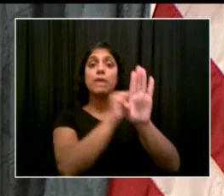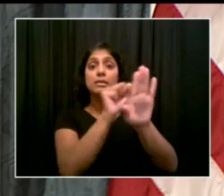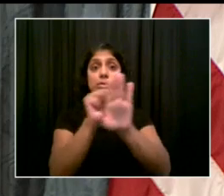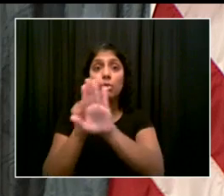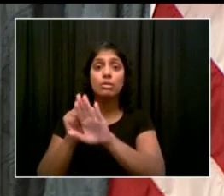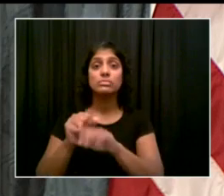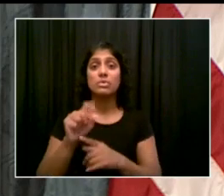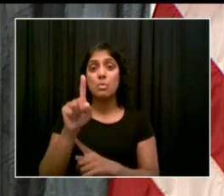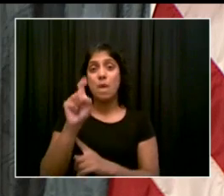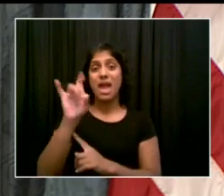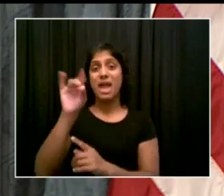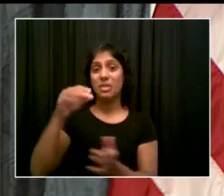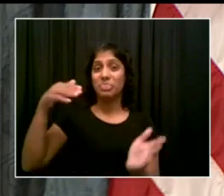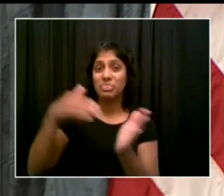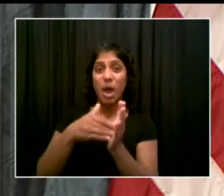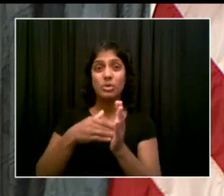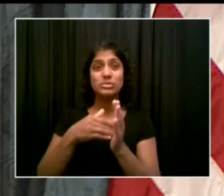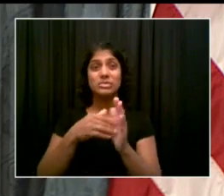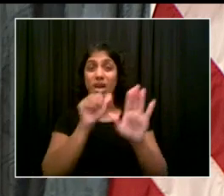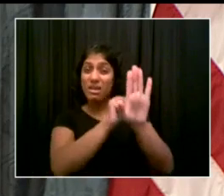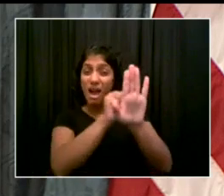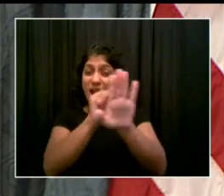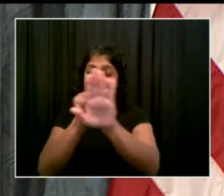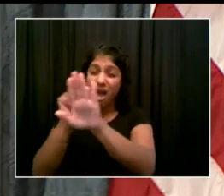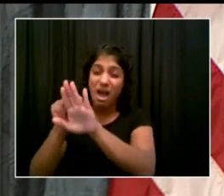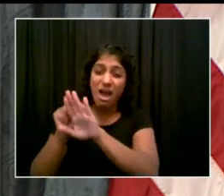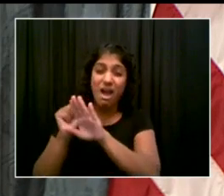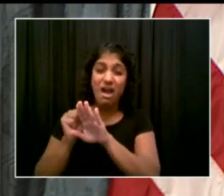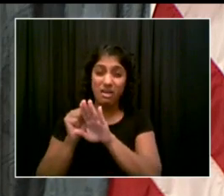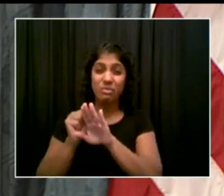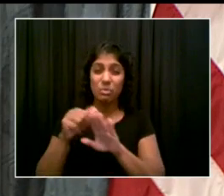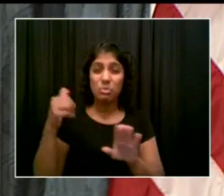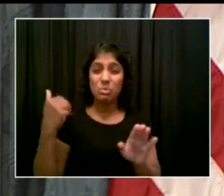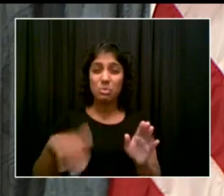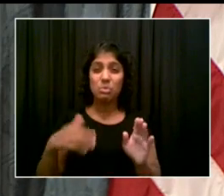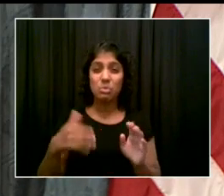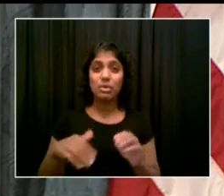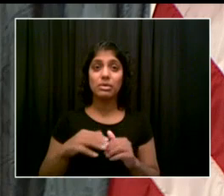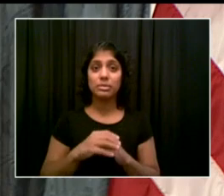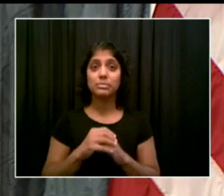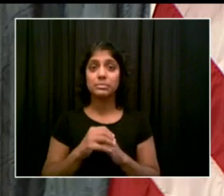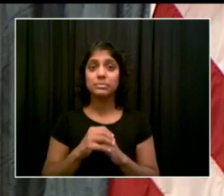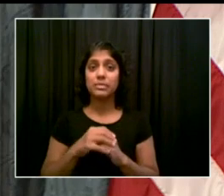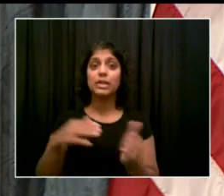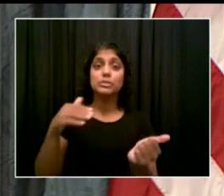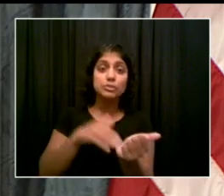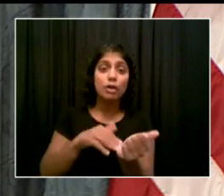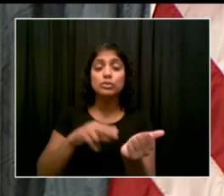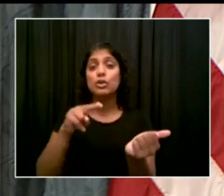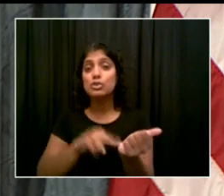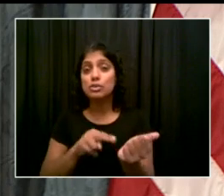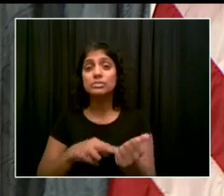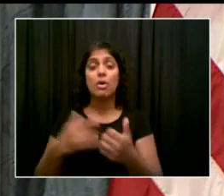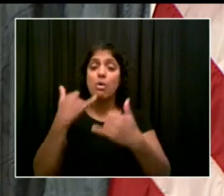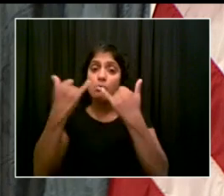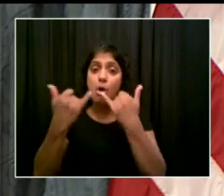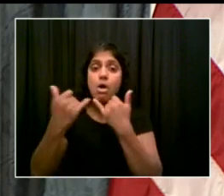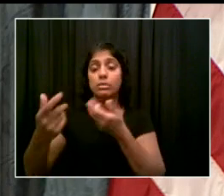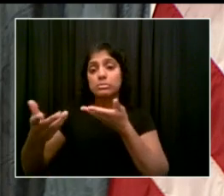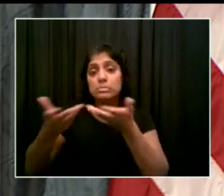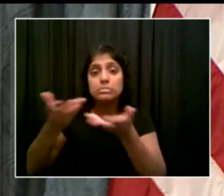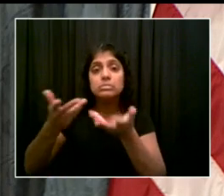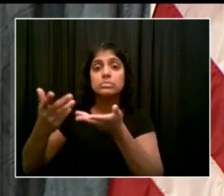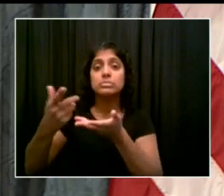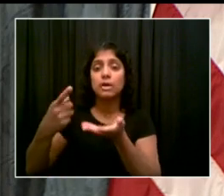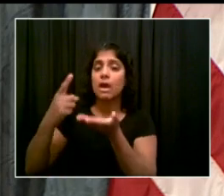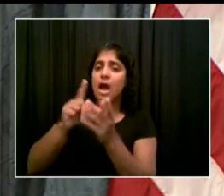remain unvaccinated and answer their questions in detail, including the clinical questions that they may have. But